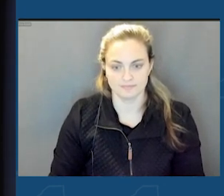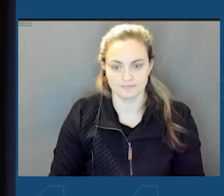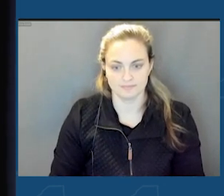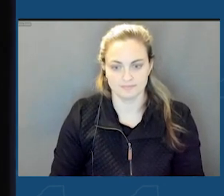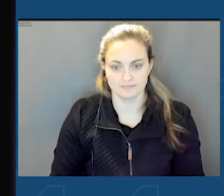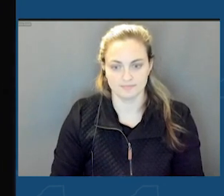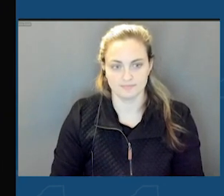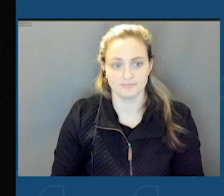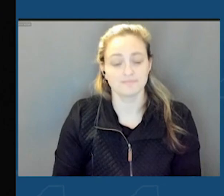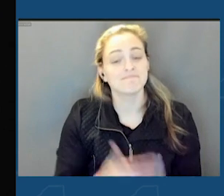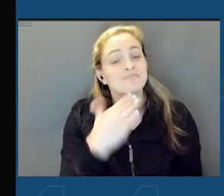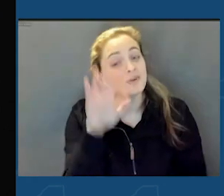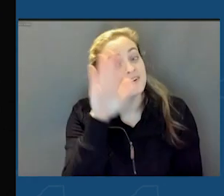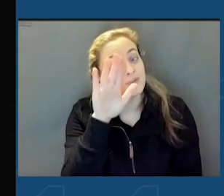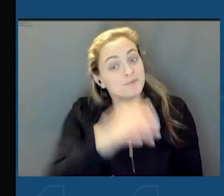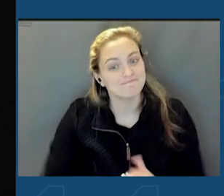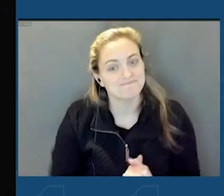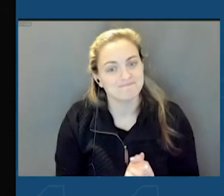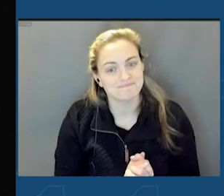Good afternoon.